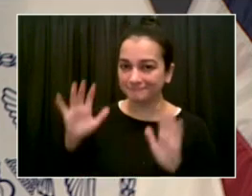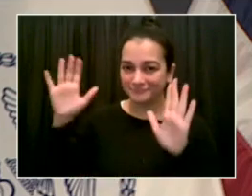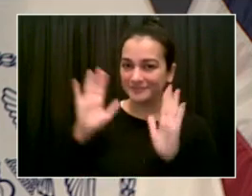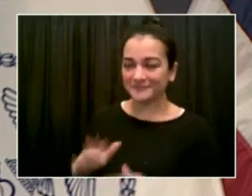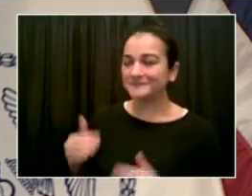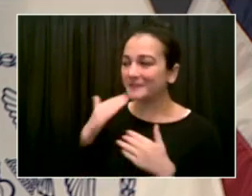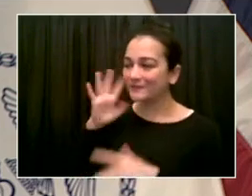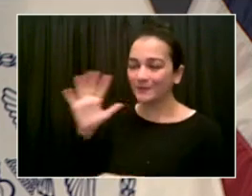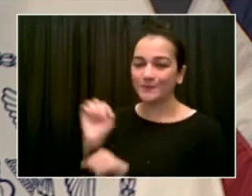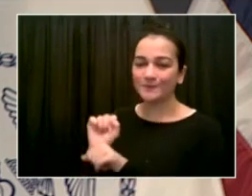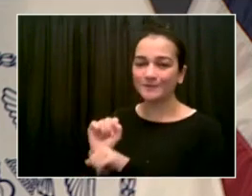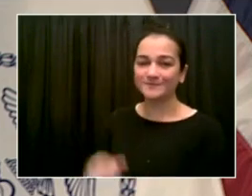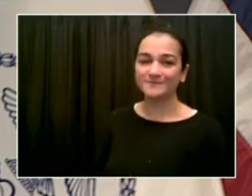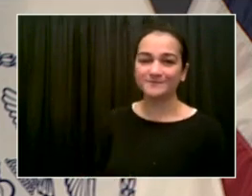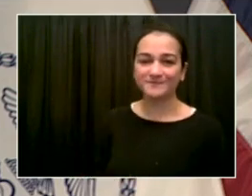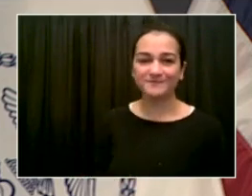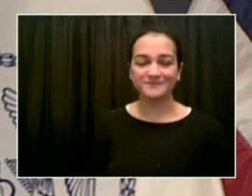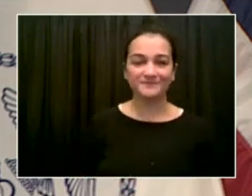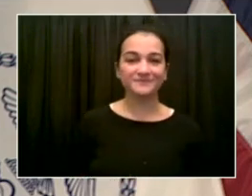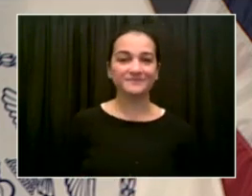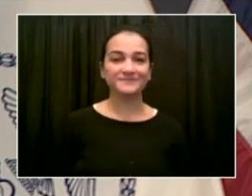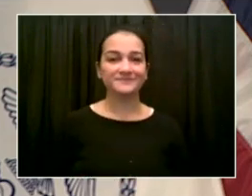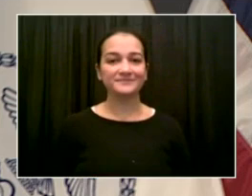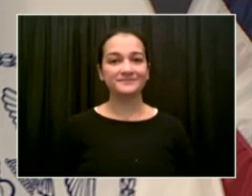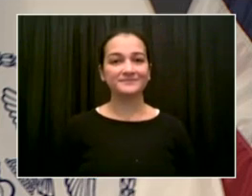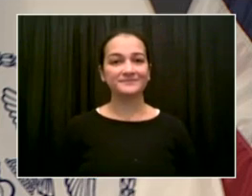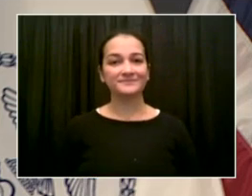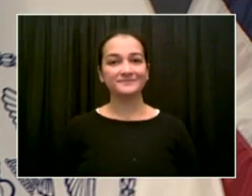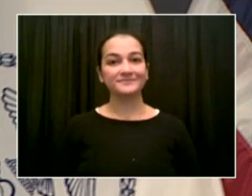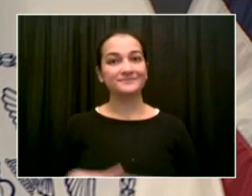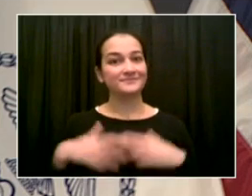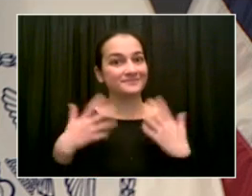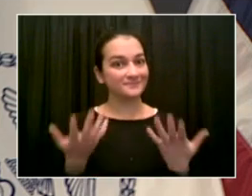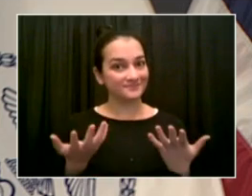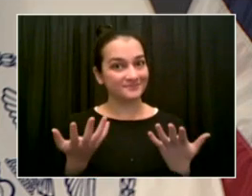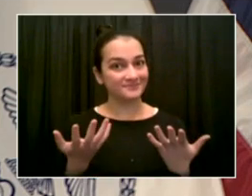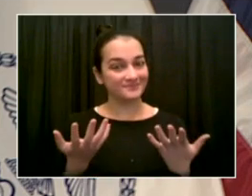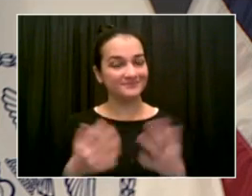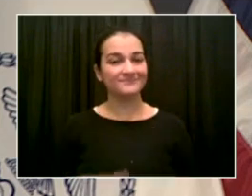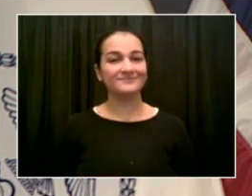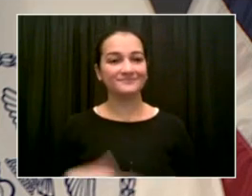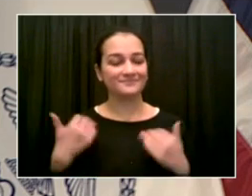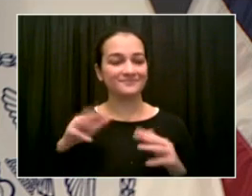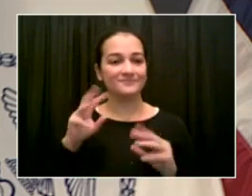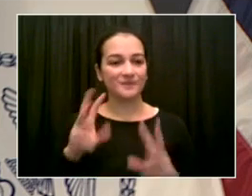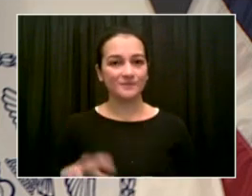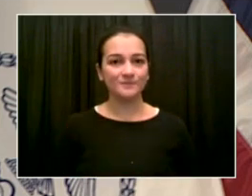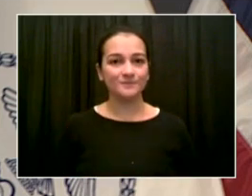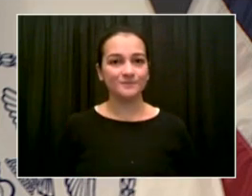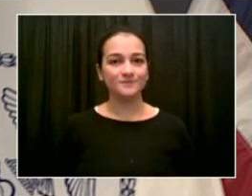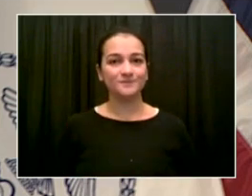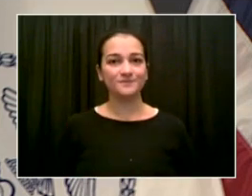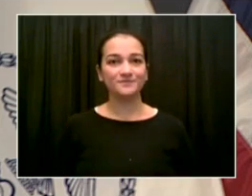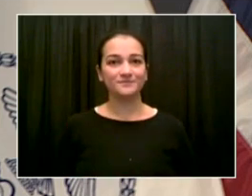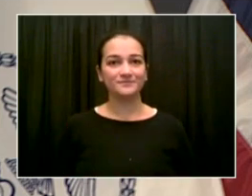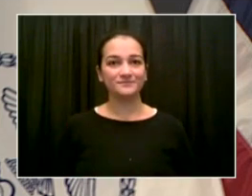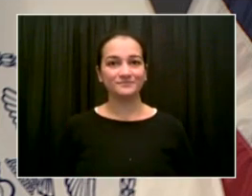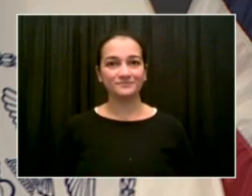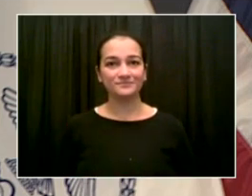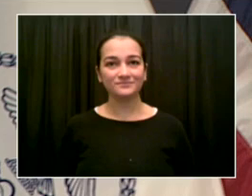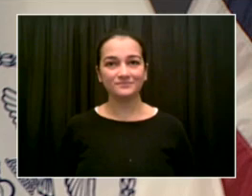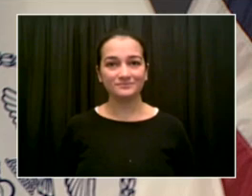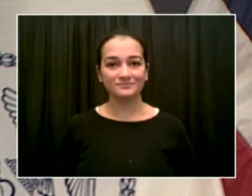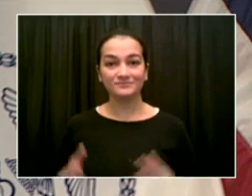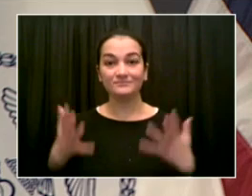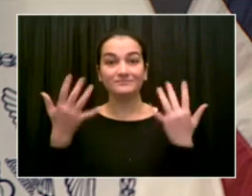Now, everyone, we're going to go to our indicators now, and I am so happy about the first indicator today because I told you earlier about the numbers